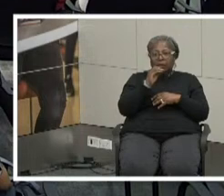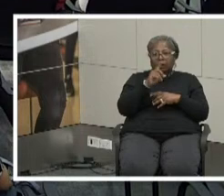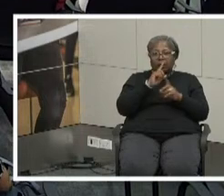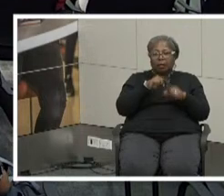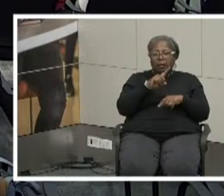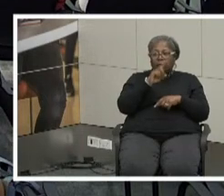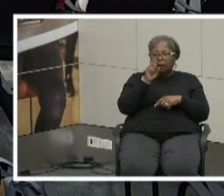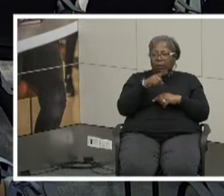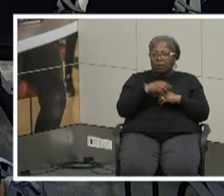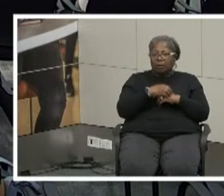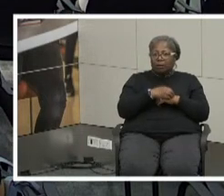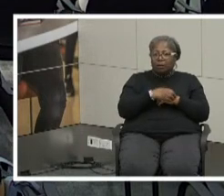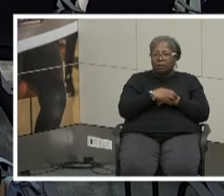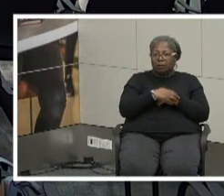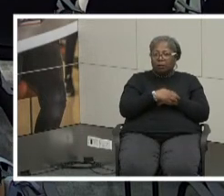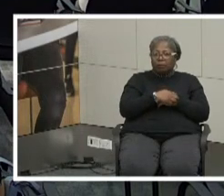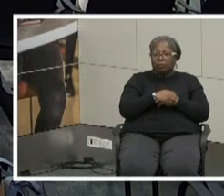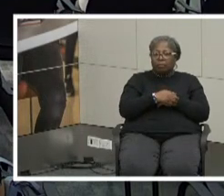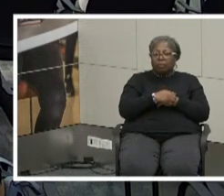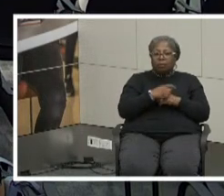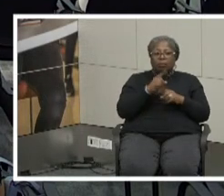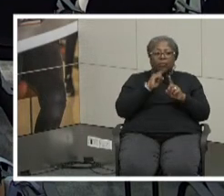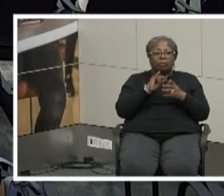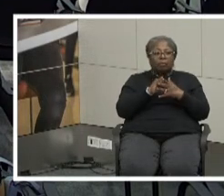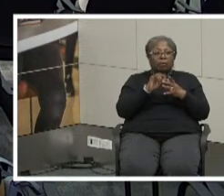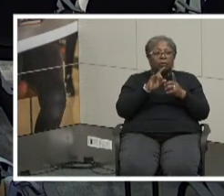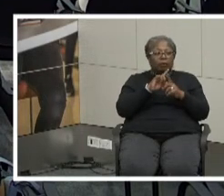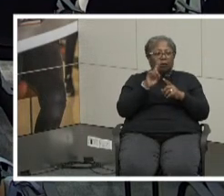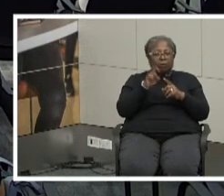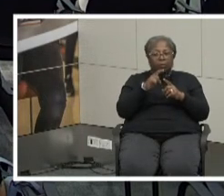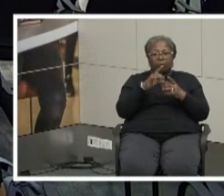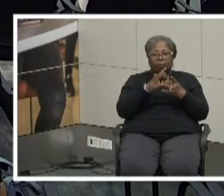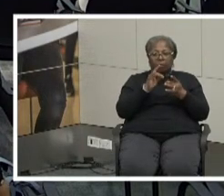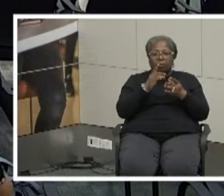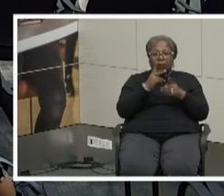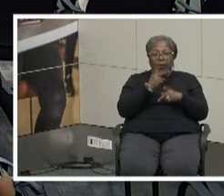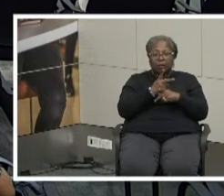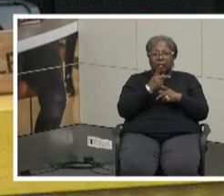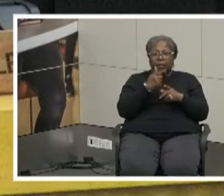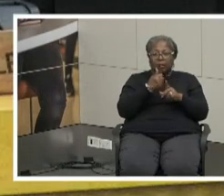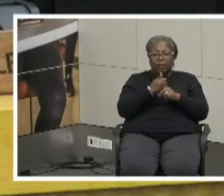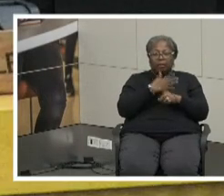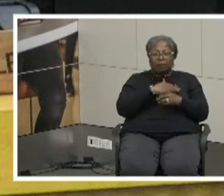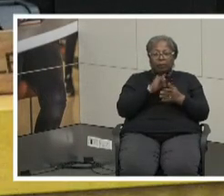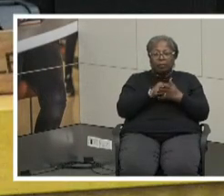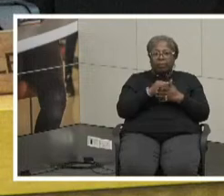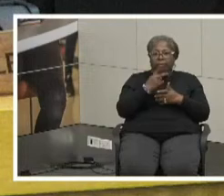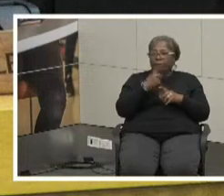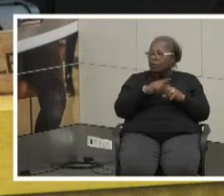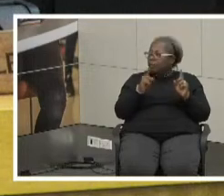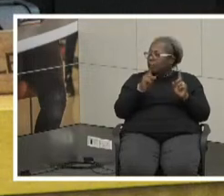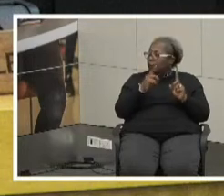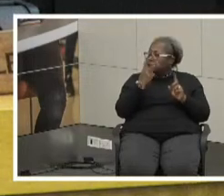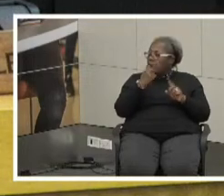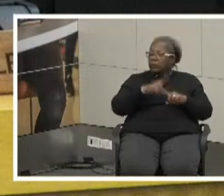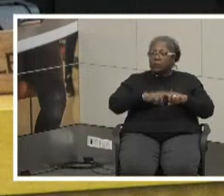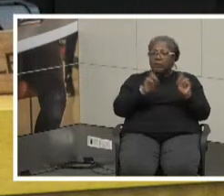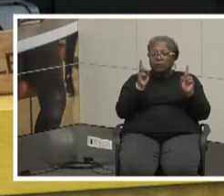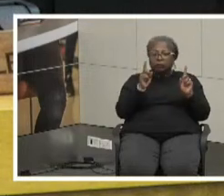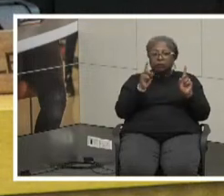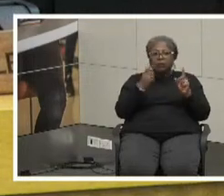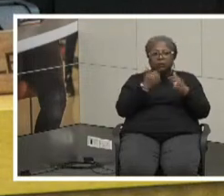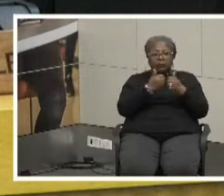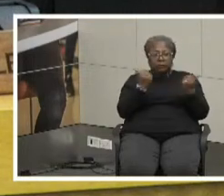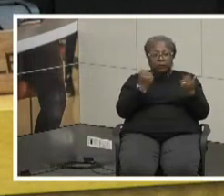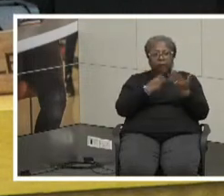questions so if folks could please keep their comments to themselves it would be appreciated so are these two diff so are these two different